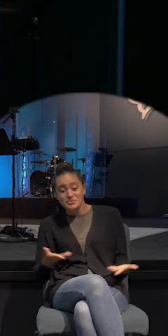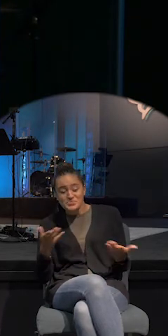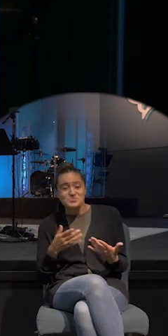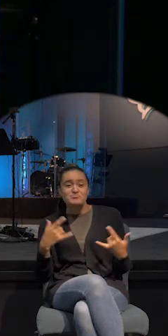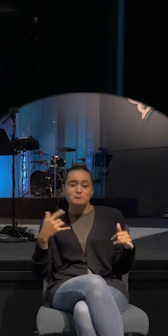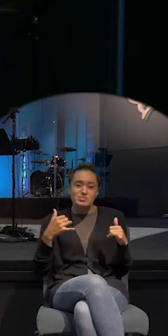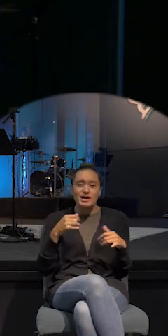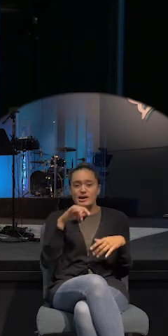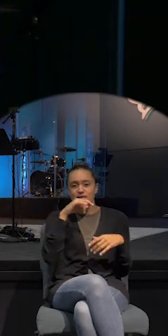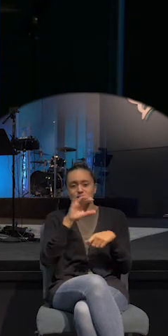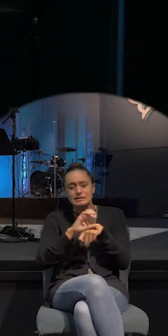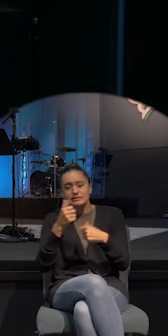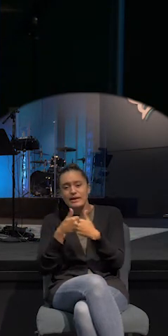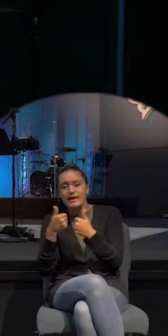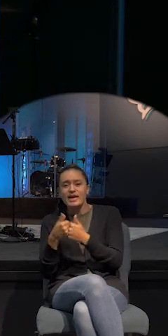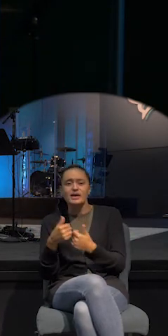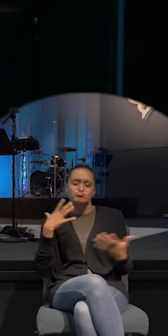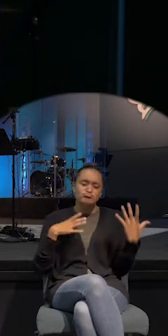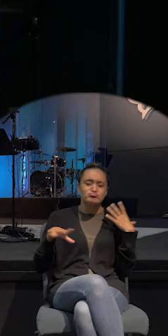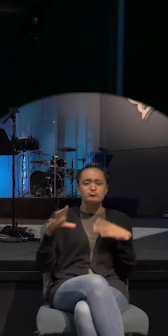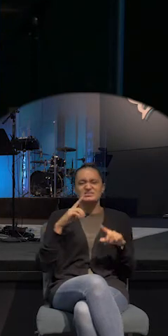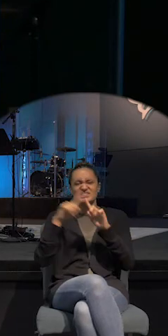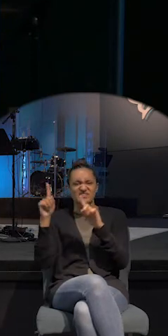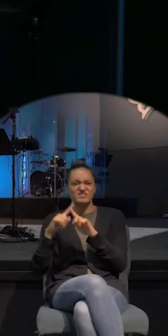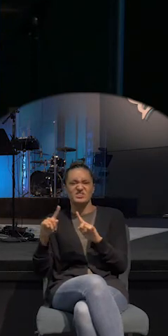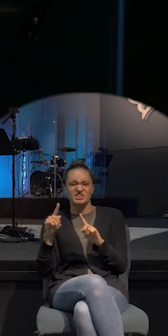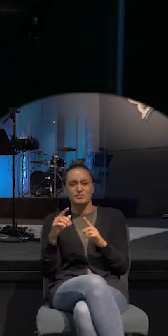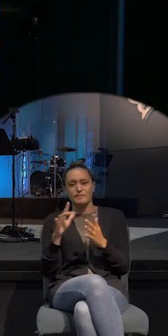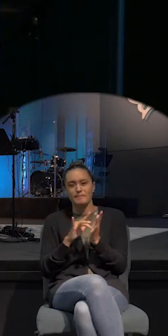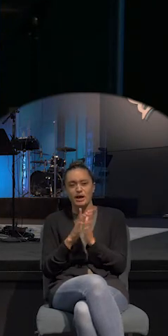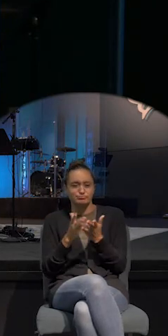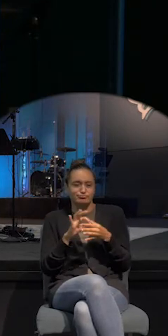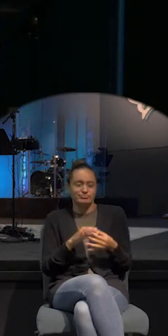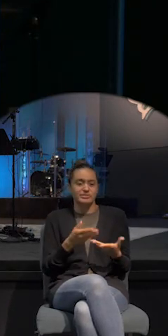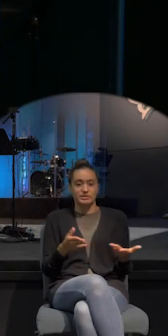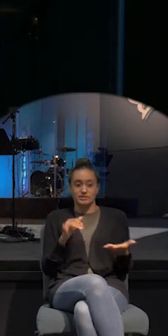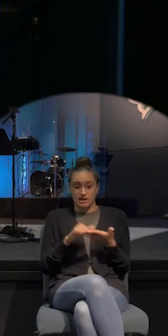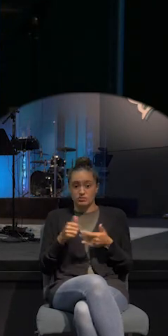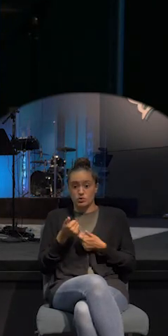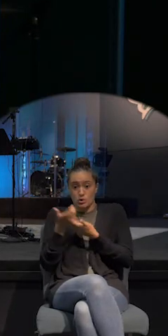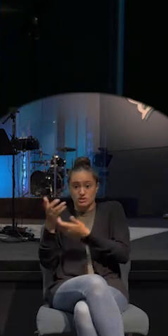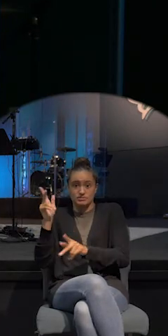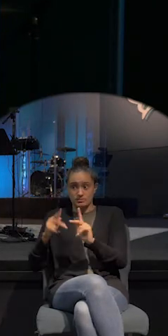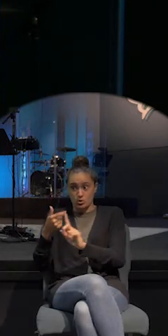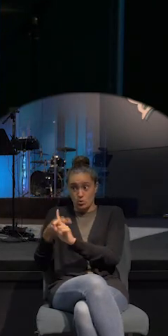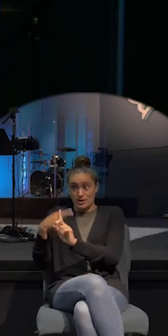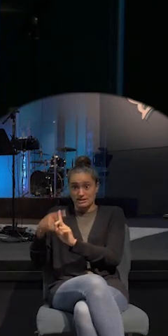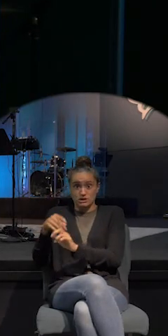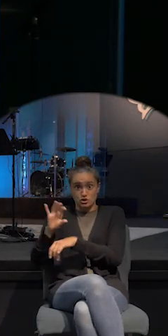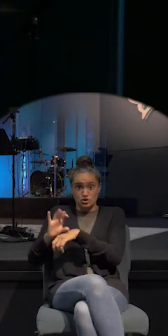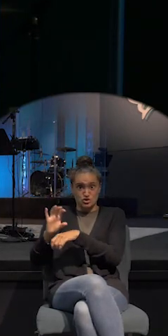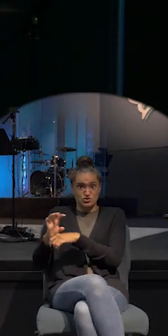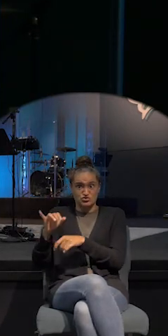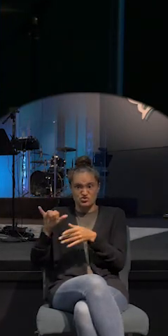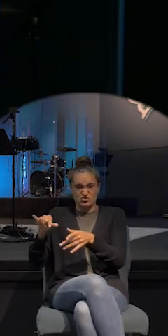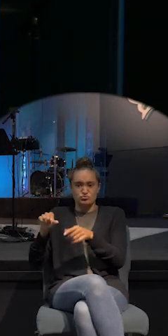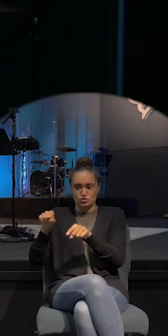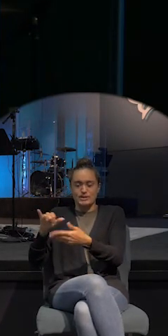dressed in Bible costumes and all. And that's what caused the people who were renting the church that we were renting,